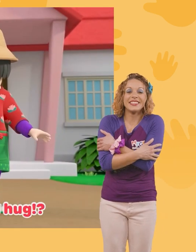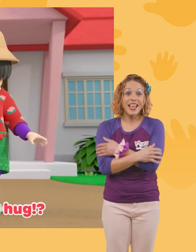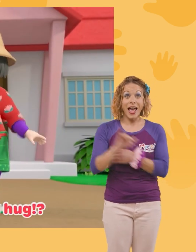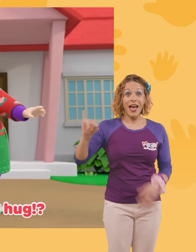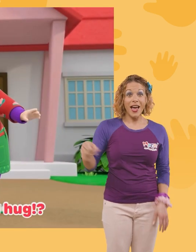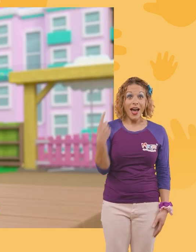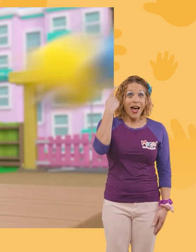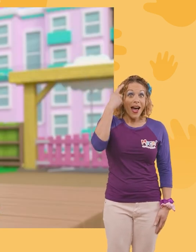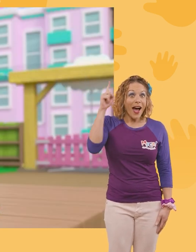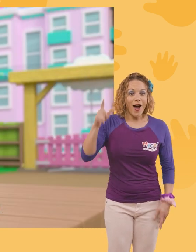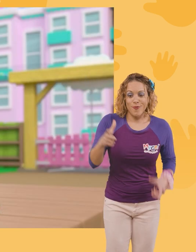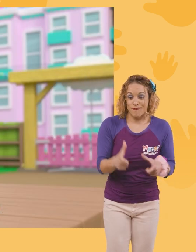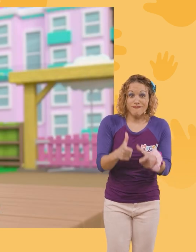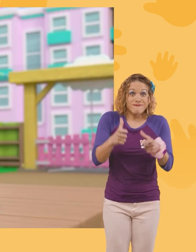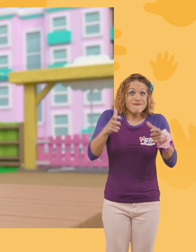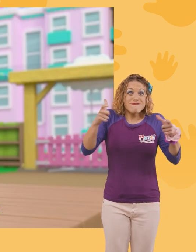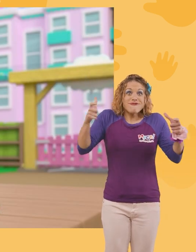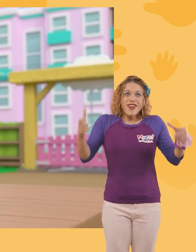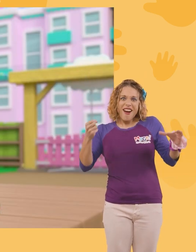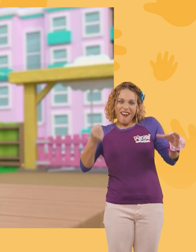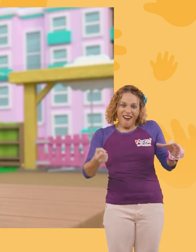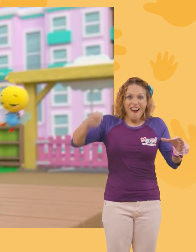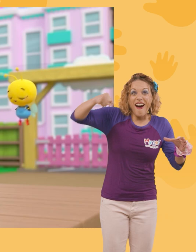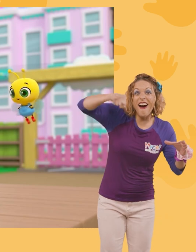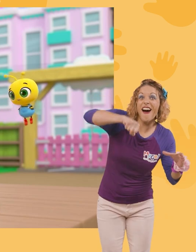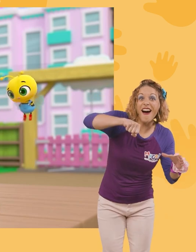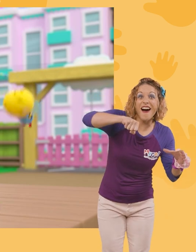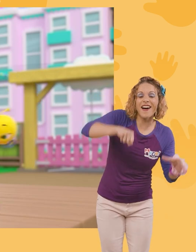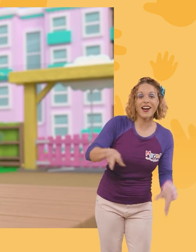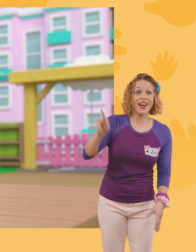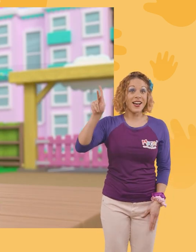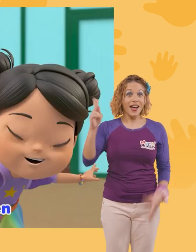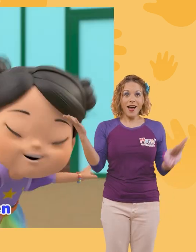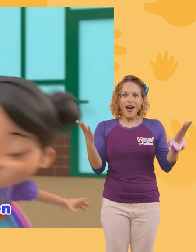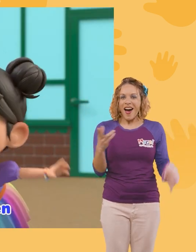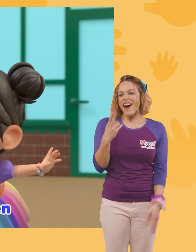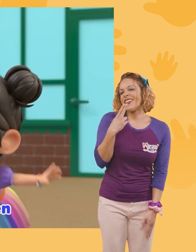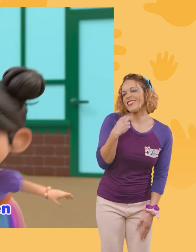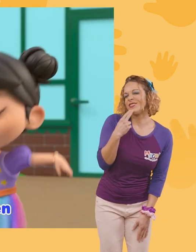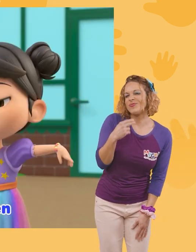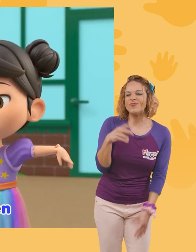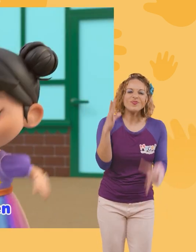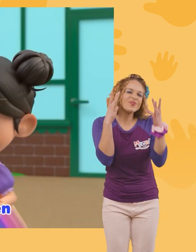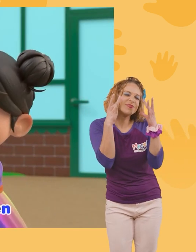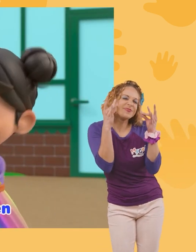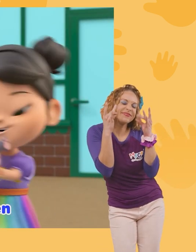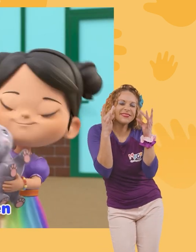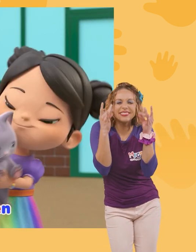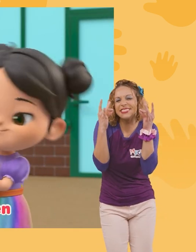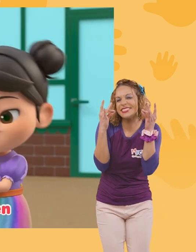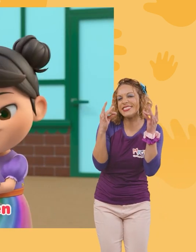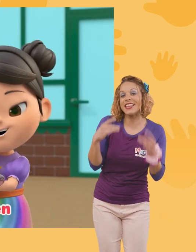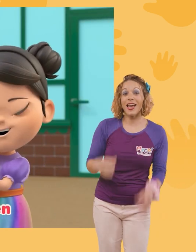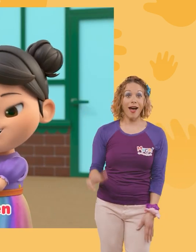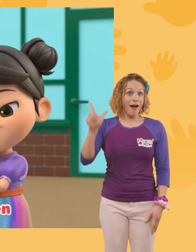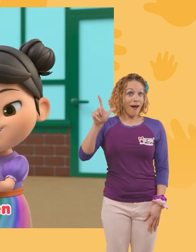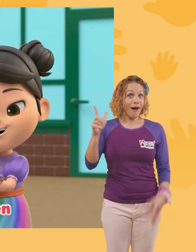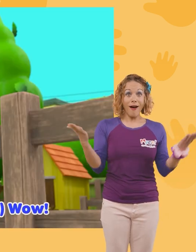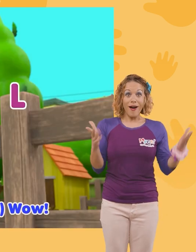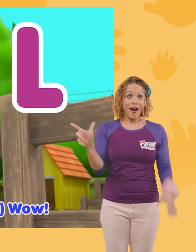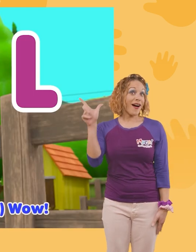a hug? J is for a big old jug. K is a cute little kitten.